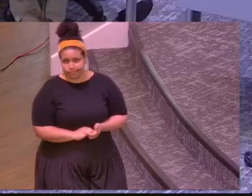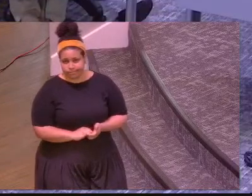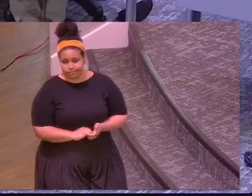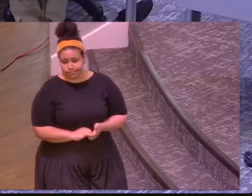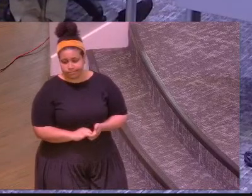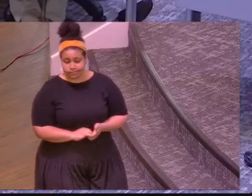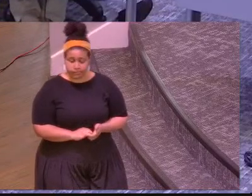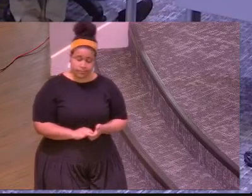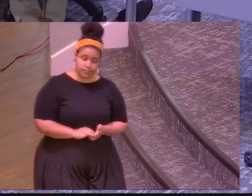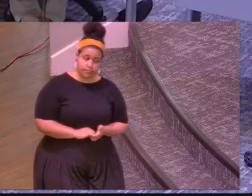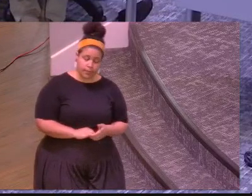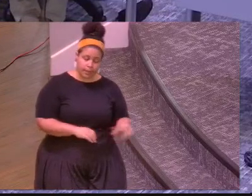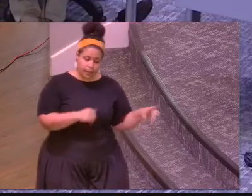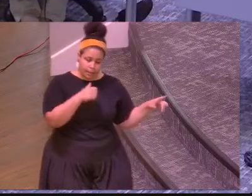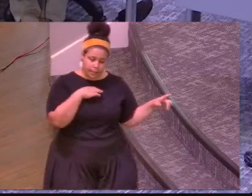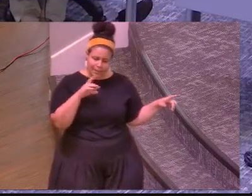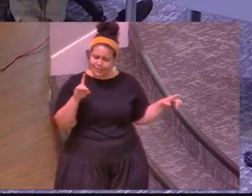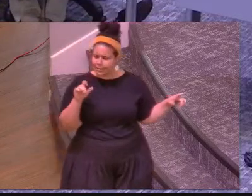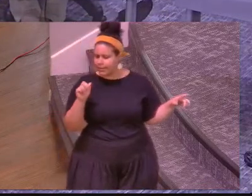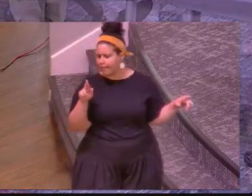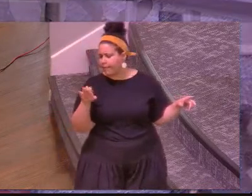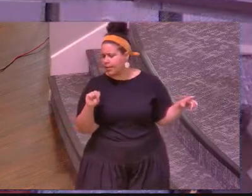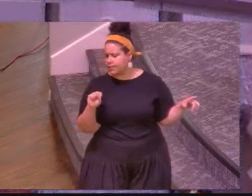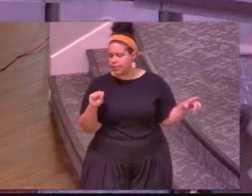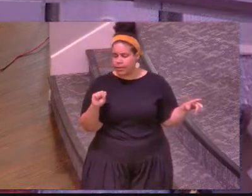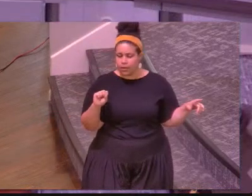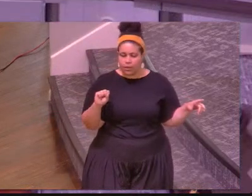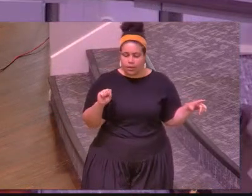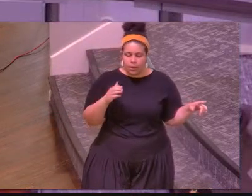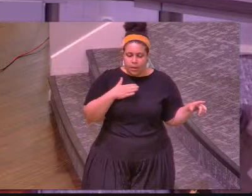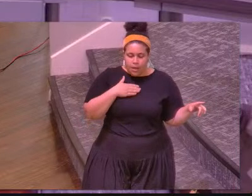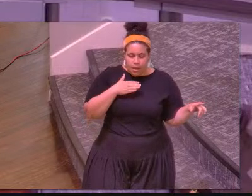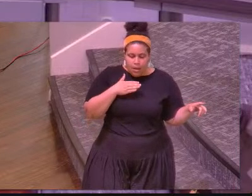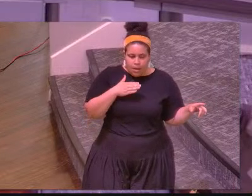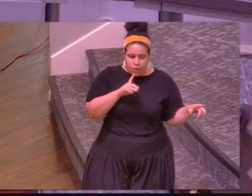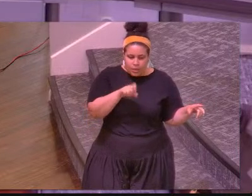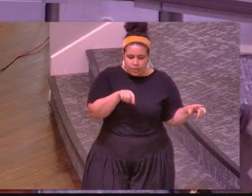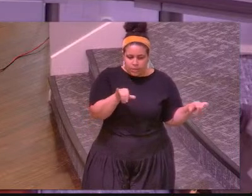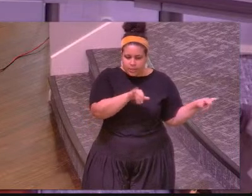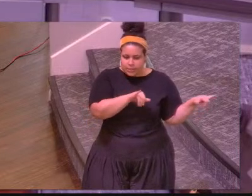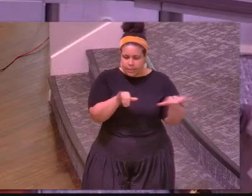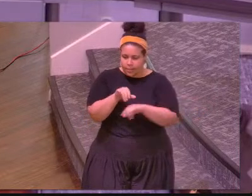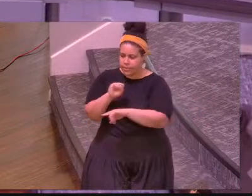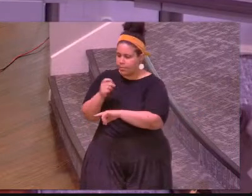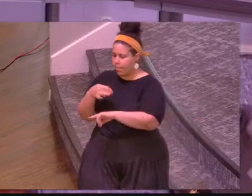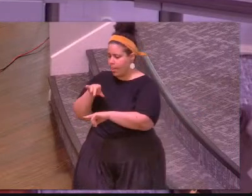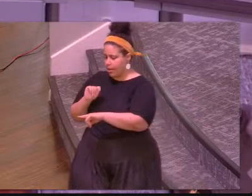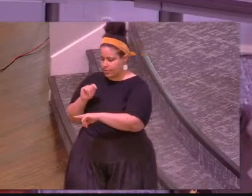So I think a lot of my questions, again, the same thing on SPLOST. We no longer have a